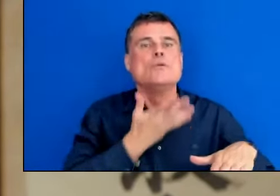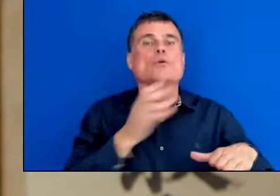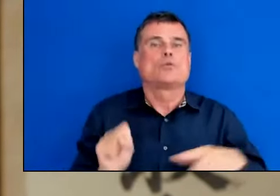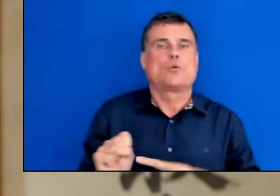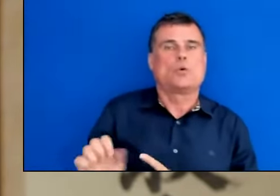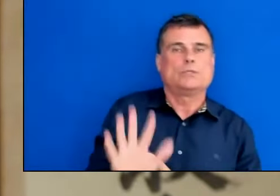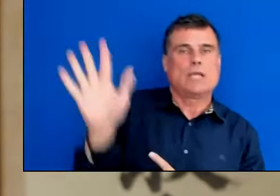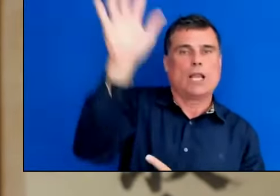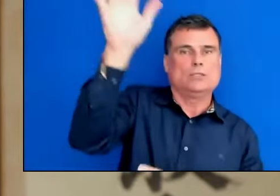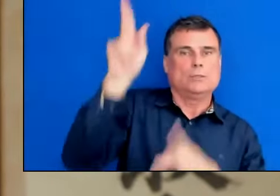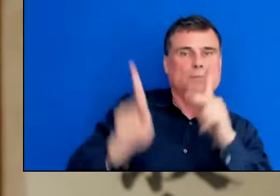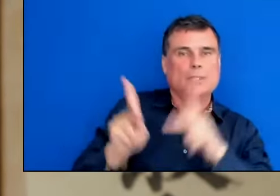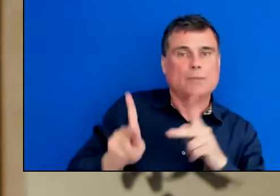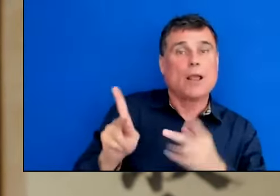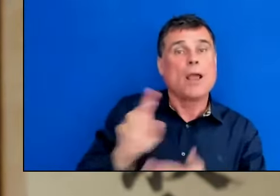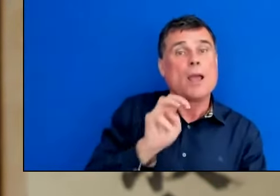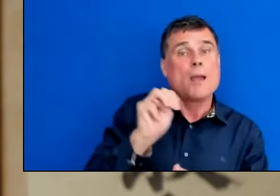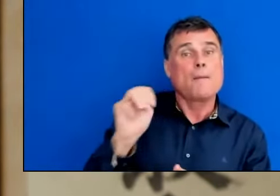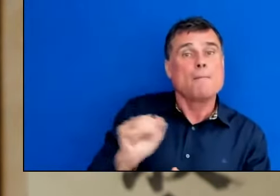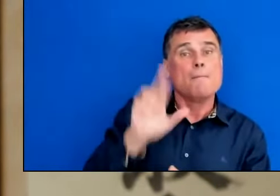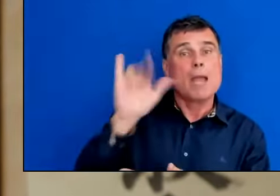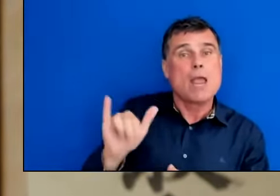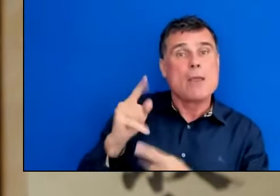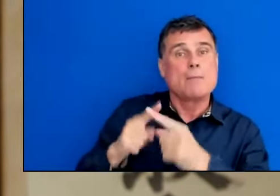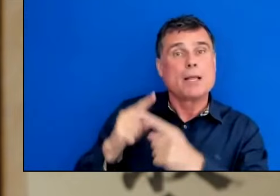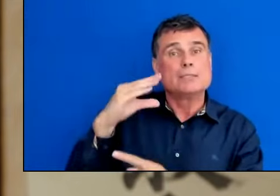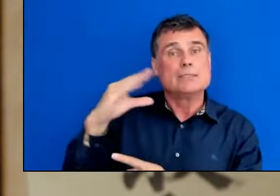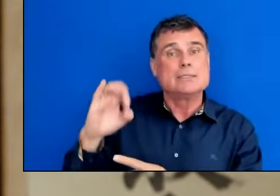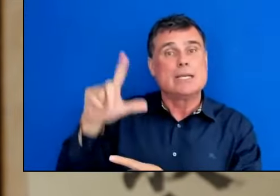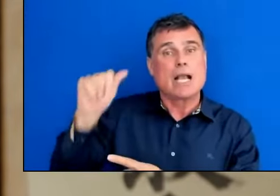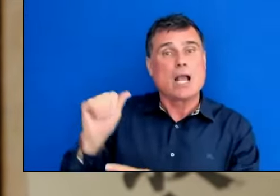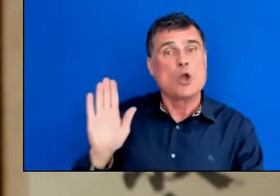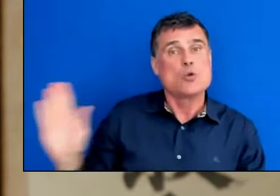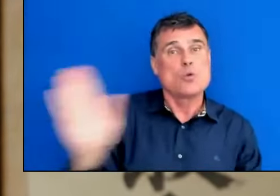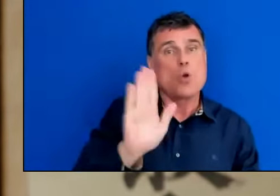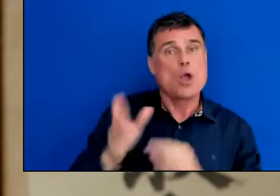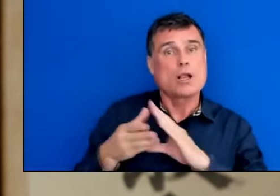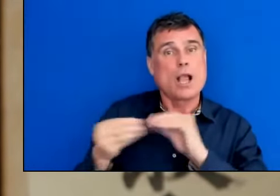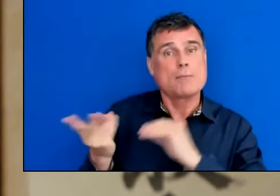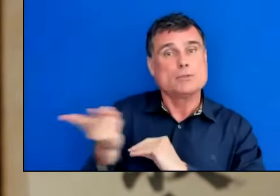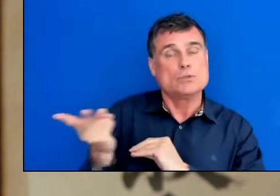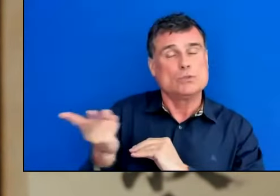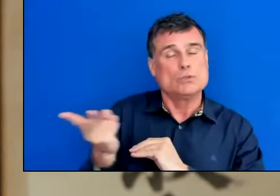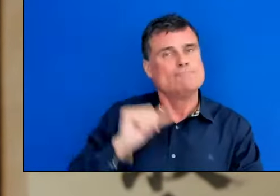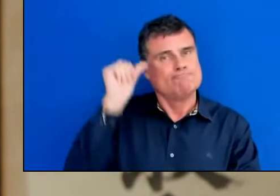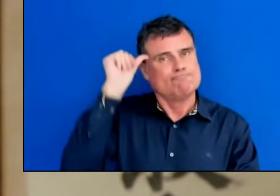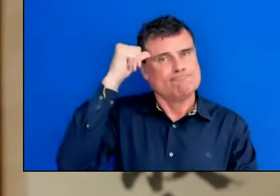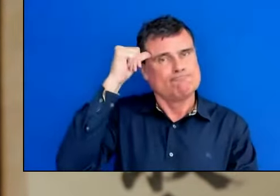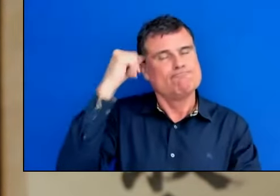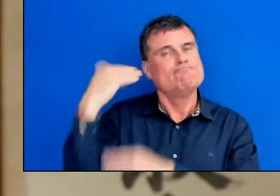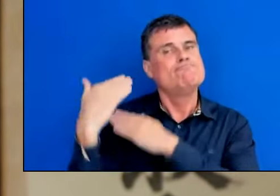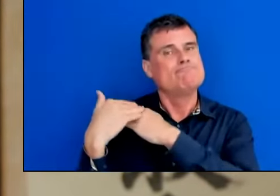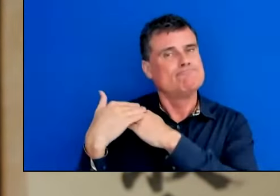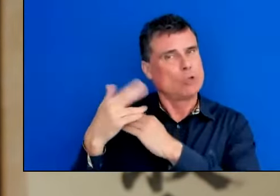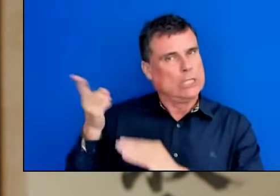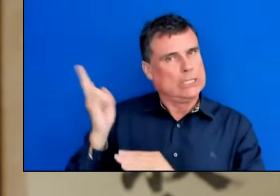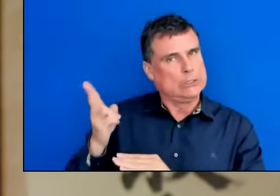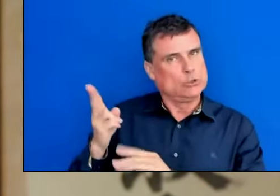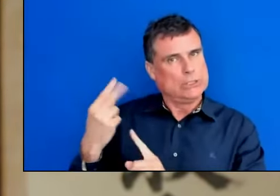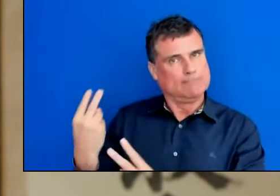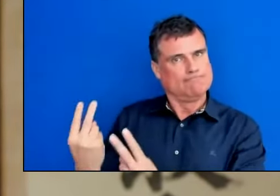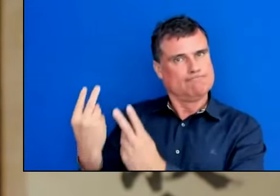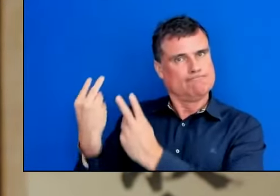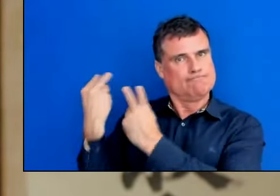I really want to thank Mary and Cecilia Point for your words and also reminding us that how our histories are connected.